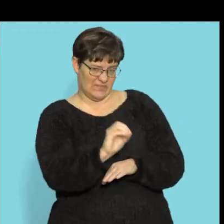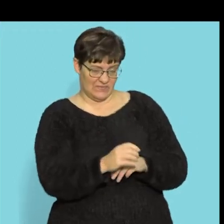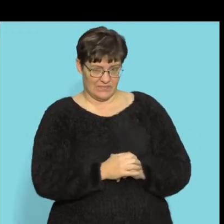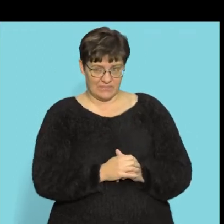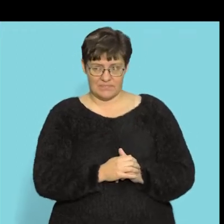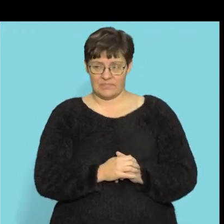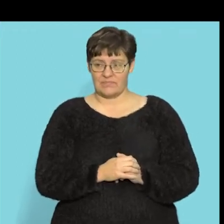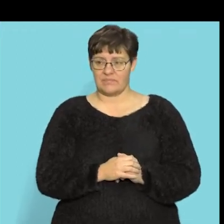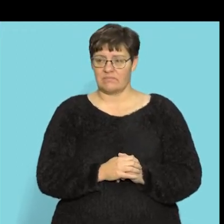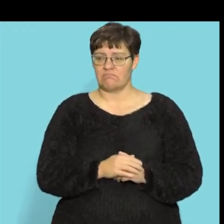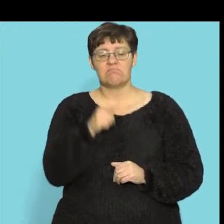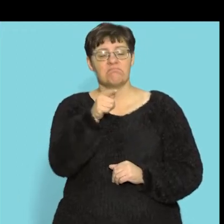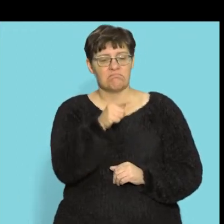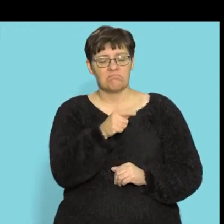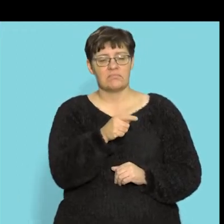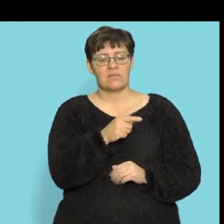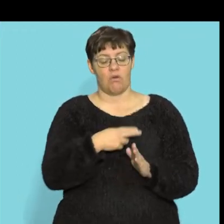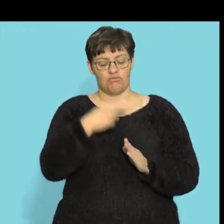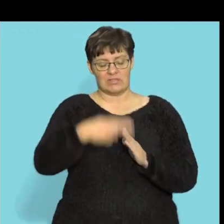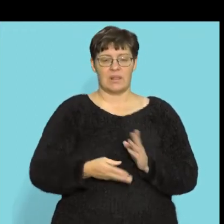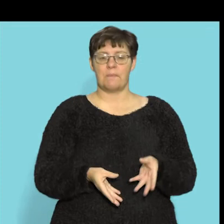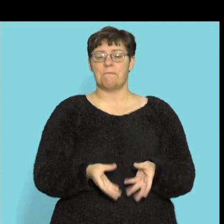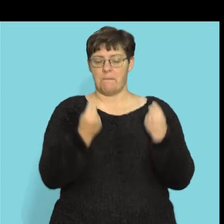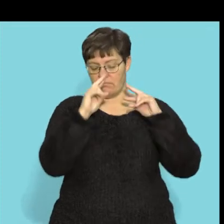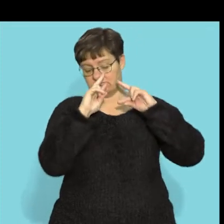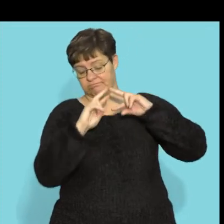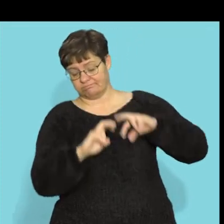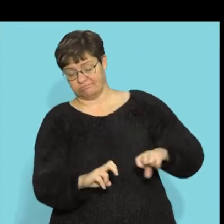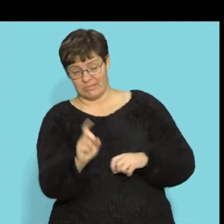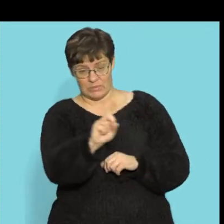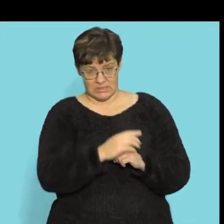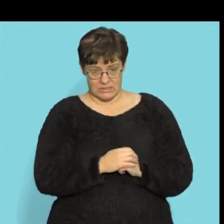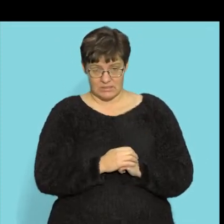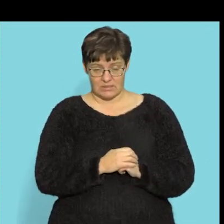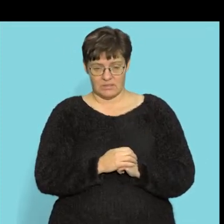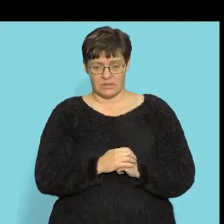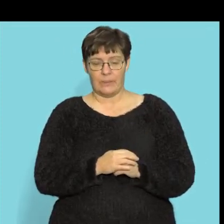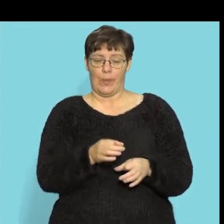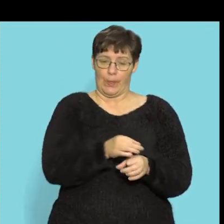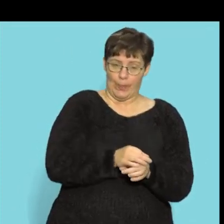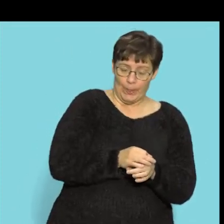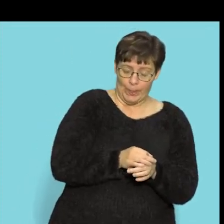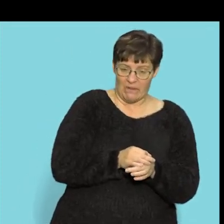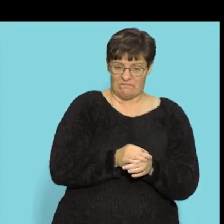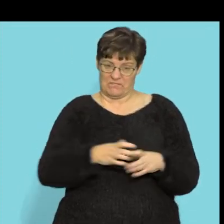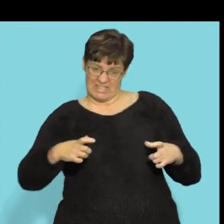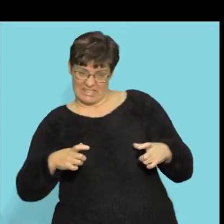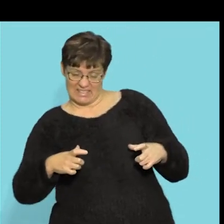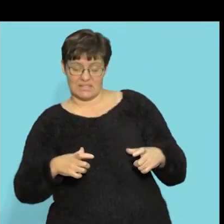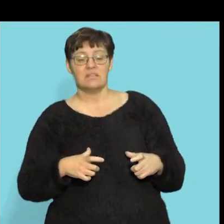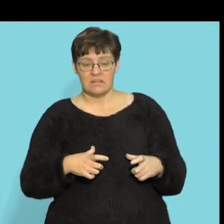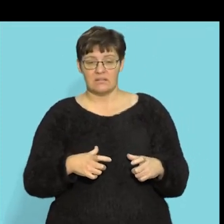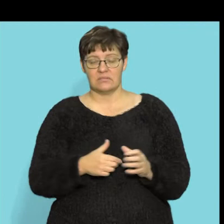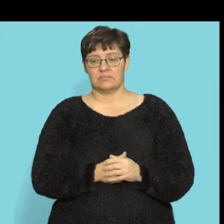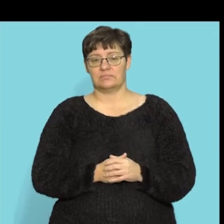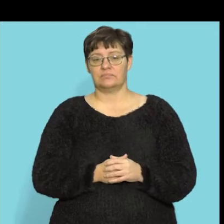right? Okay, now here's a set of results of an investigation of cross-sectional area, okay, of